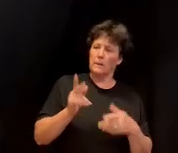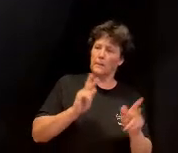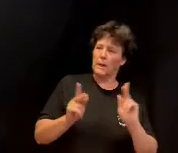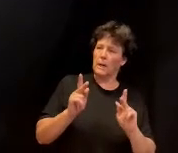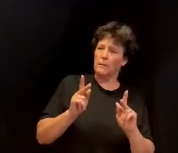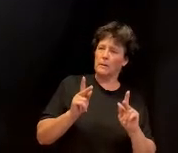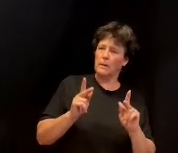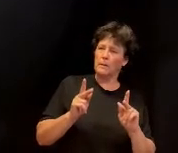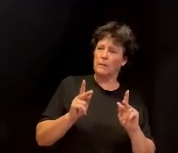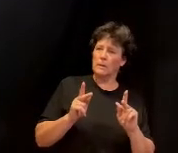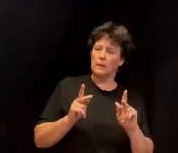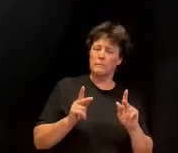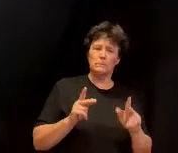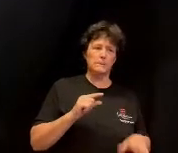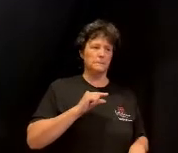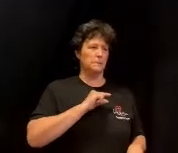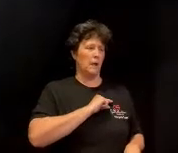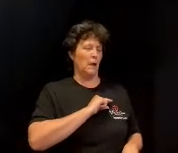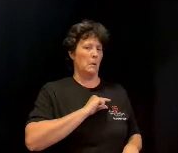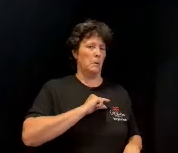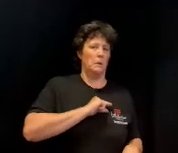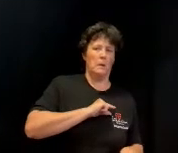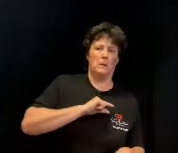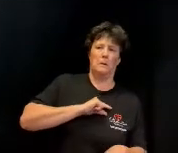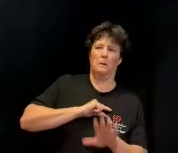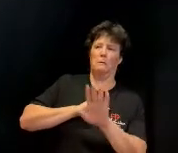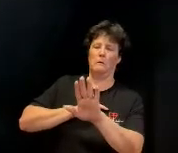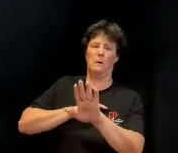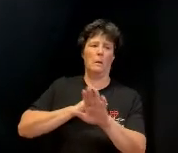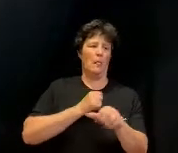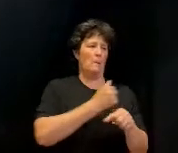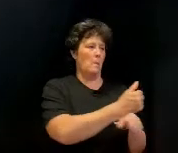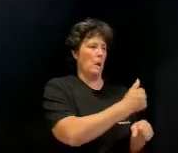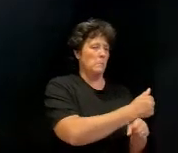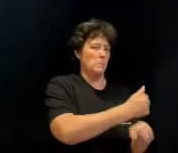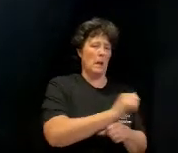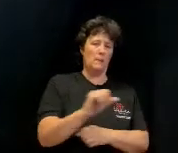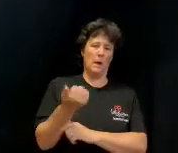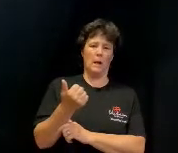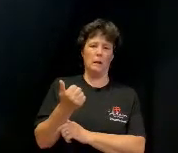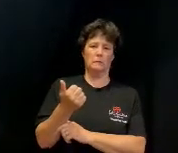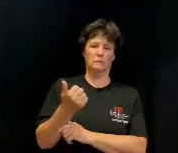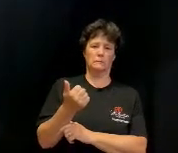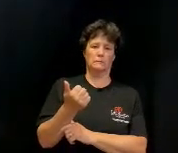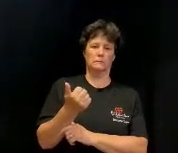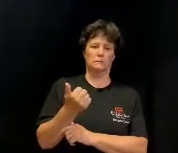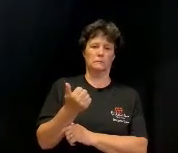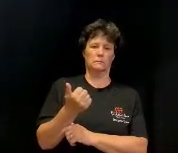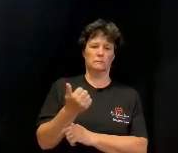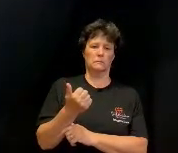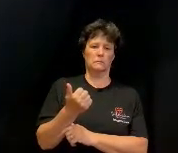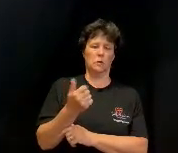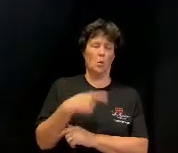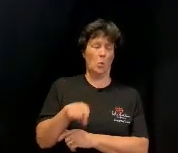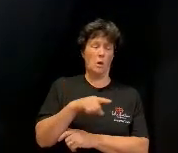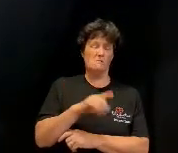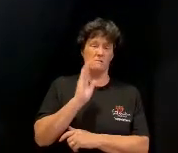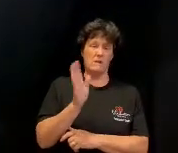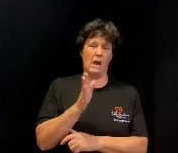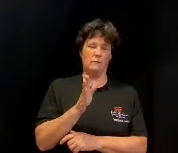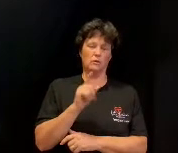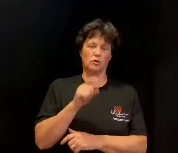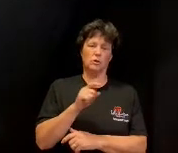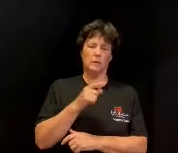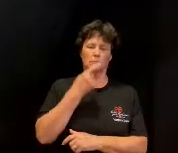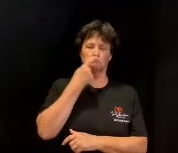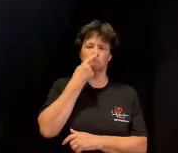their attitude towards others. Okay? We are never to be condescending people. We